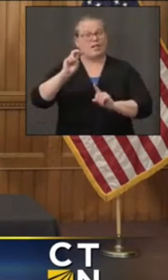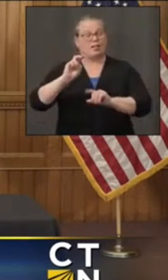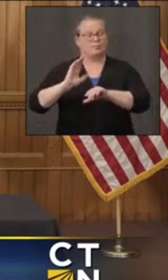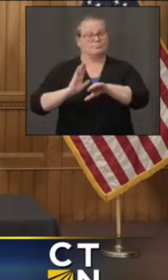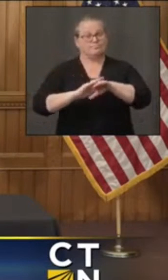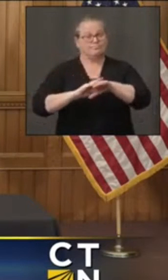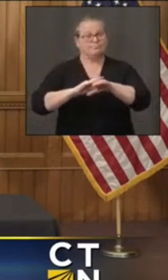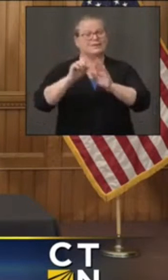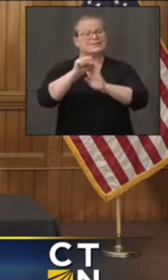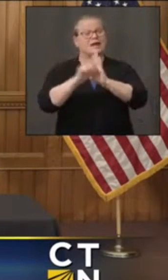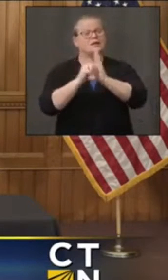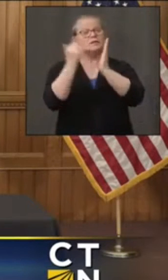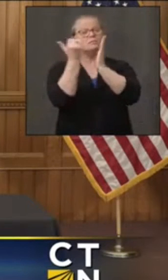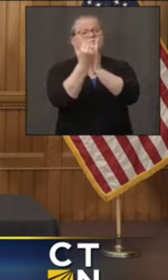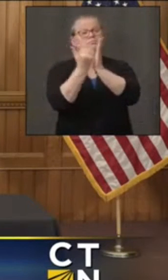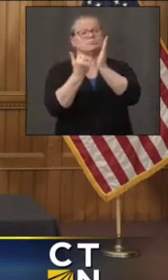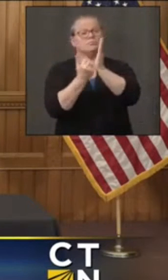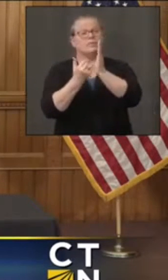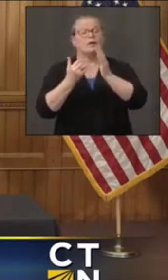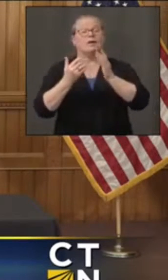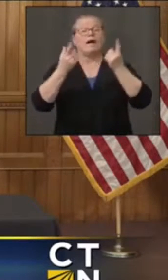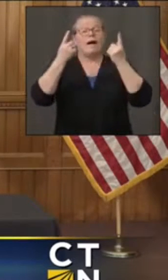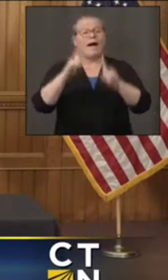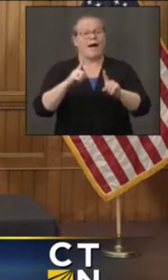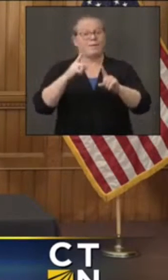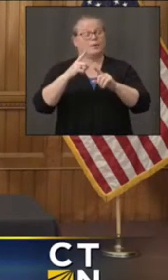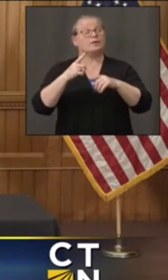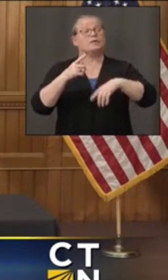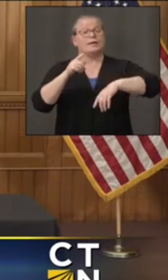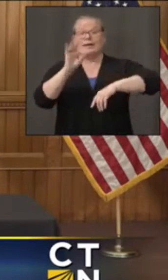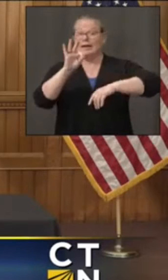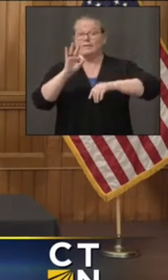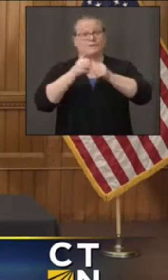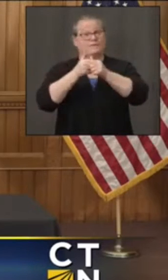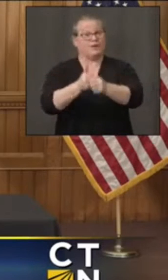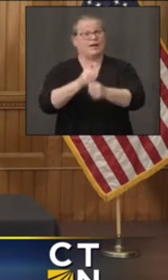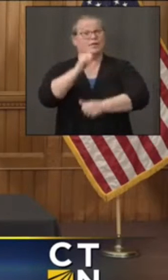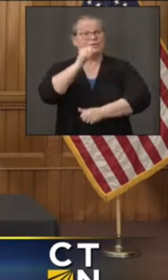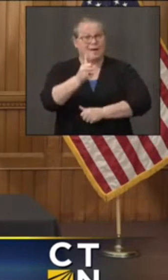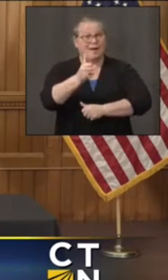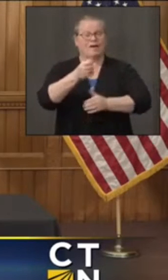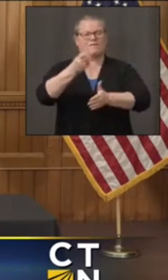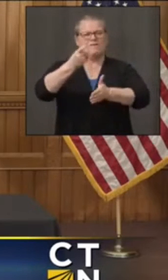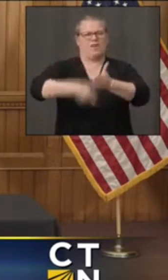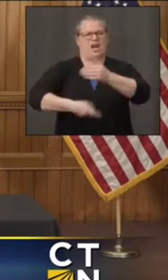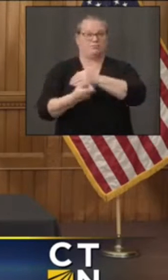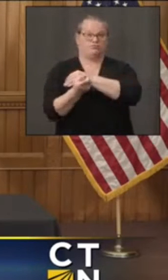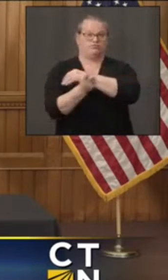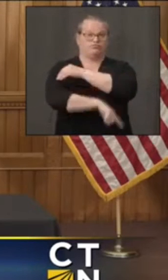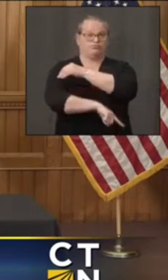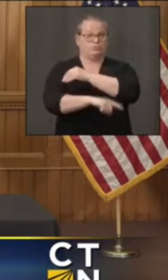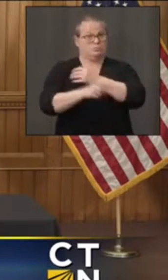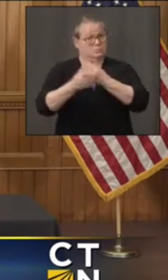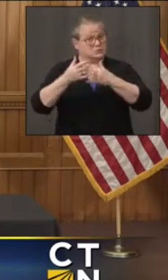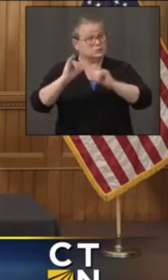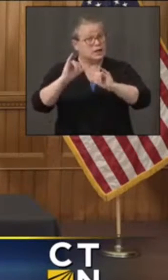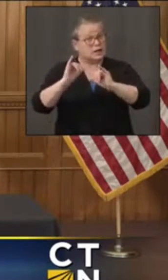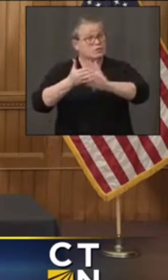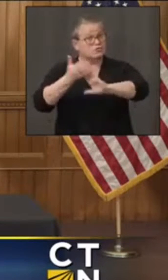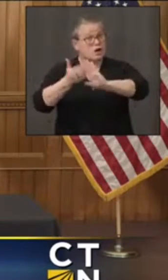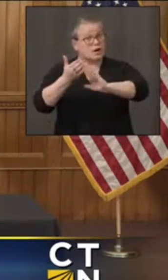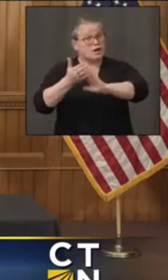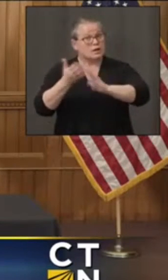Do those remain the same? And also, do we have updated numbers on the amount of people who have been fined under